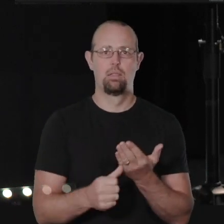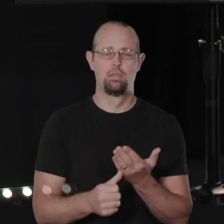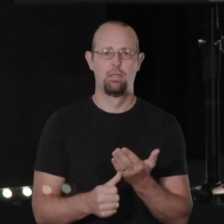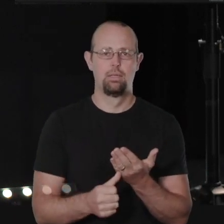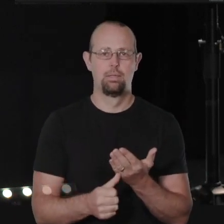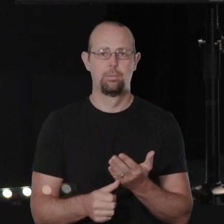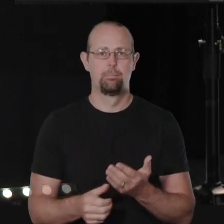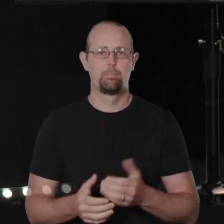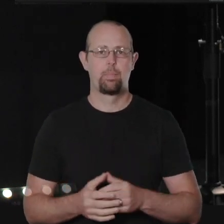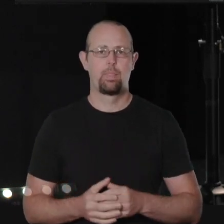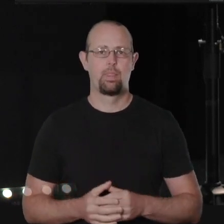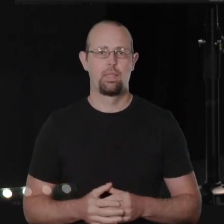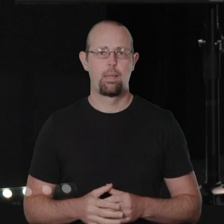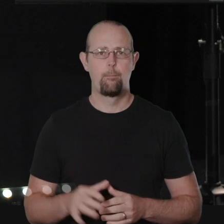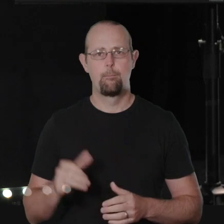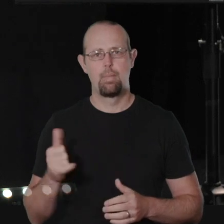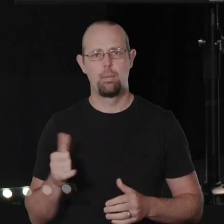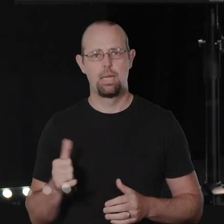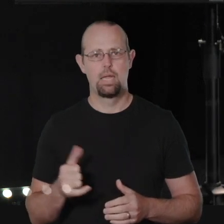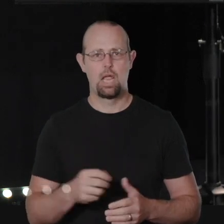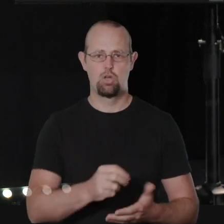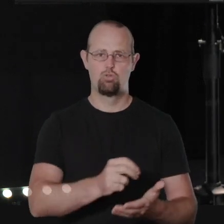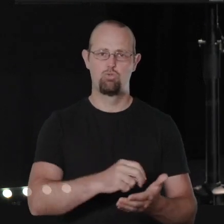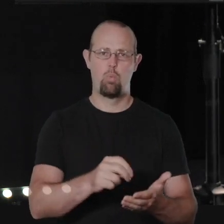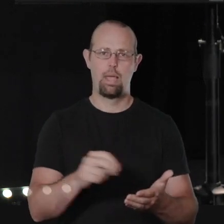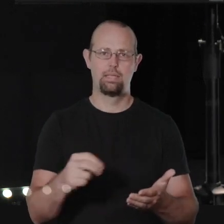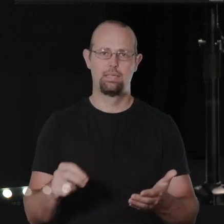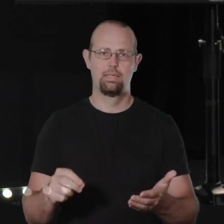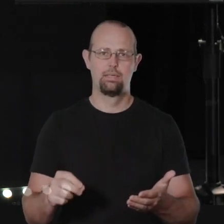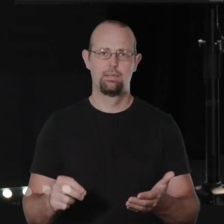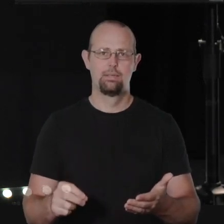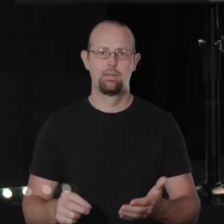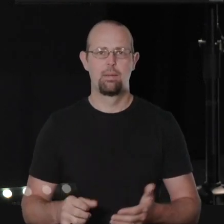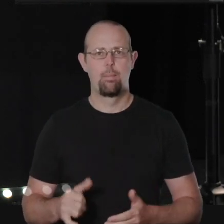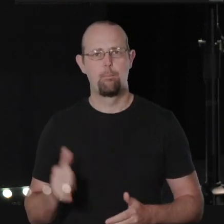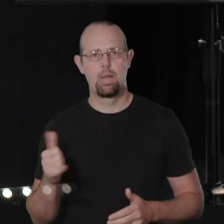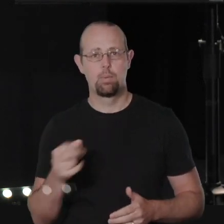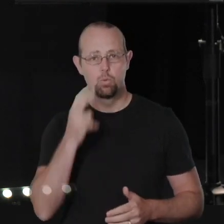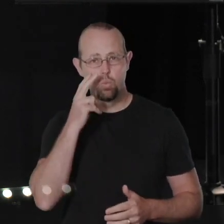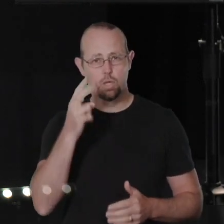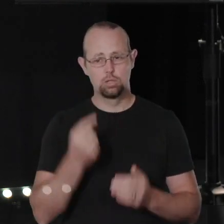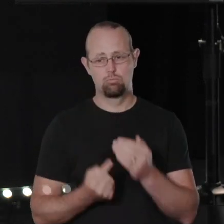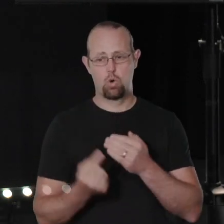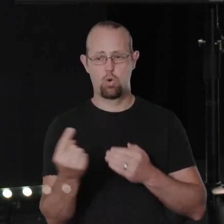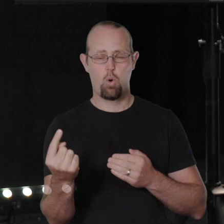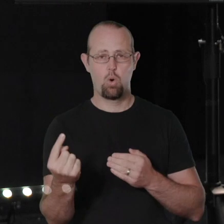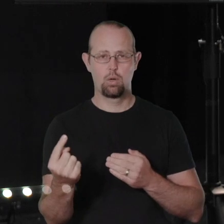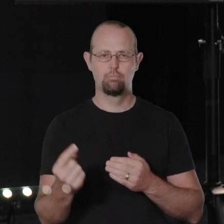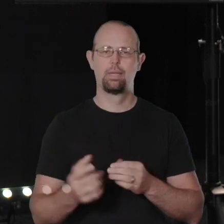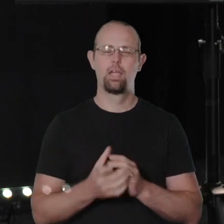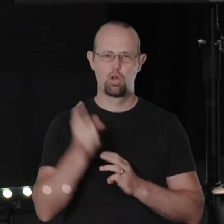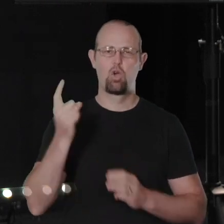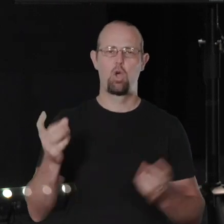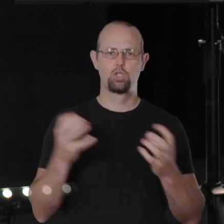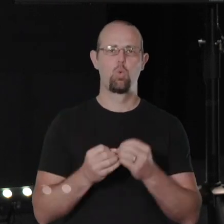on some device. Maybe you'll need a notepad and a pen to take notes. Maybe you're watching by yourself today. Well, God is with